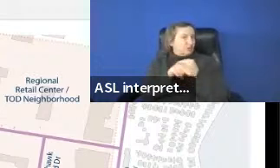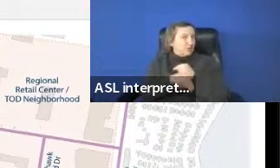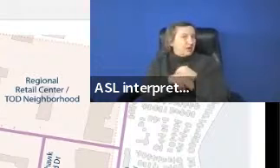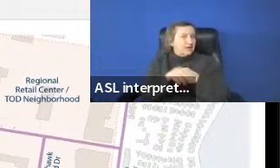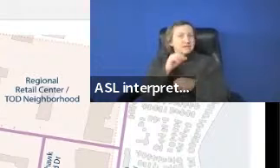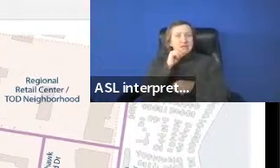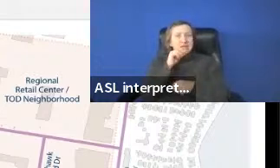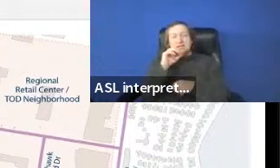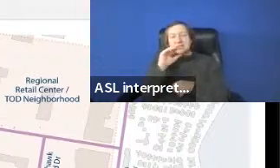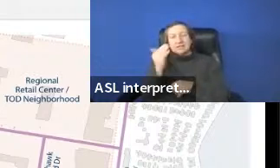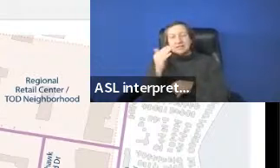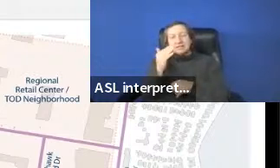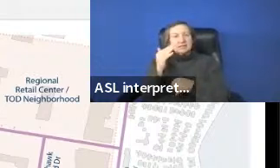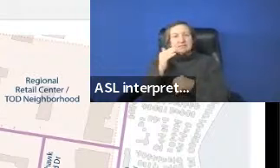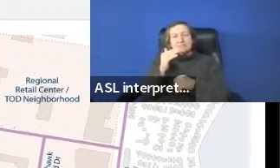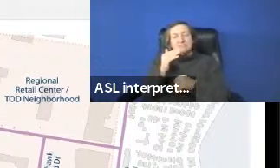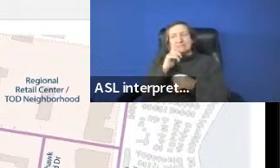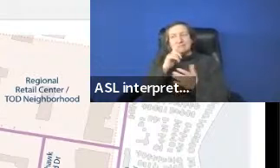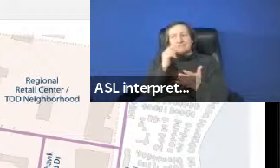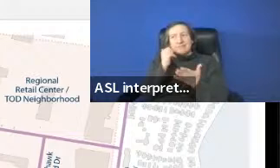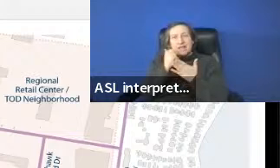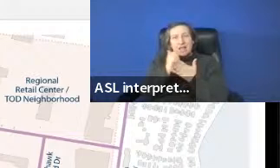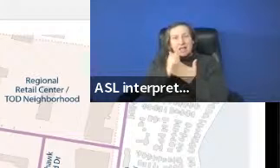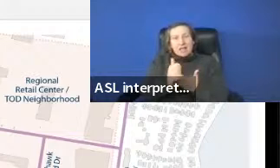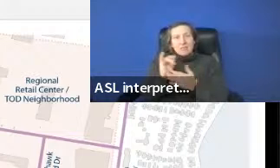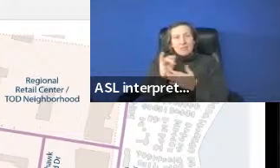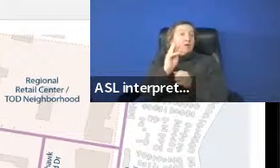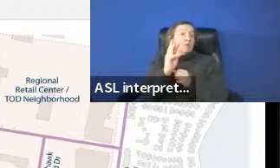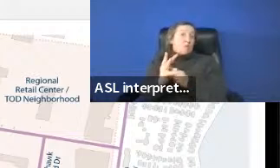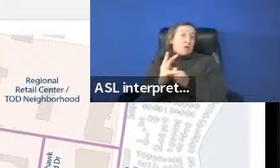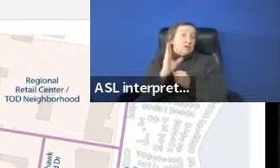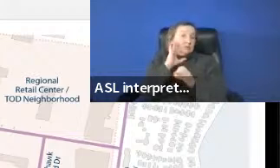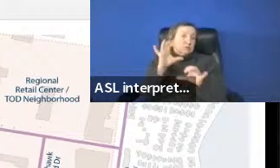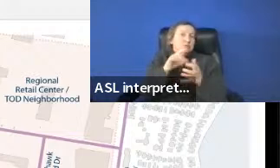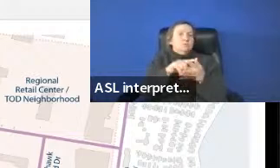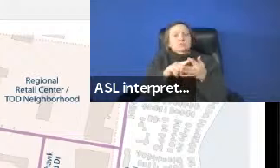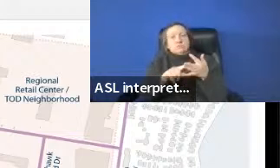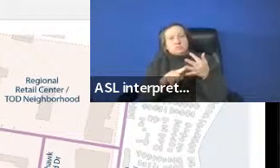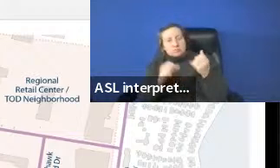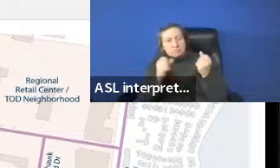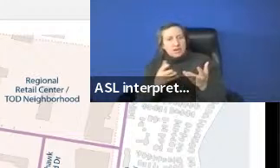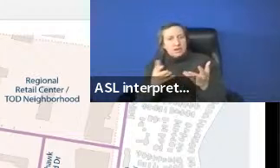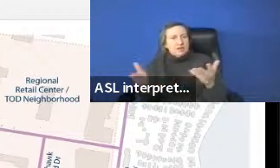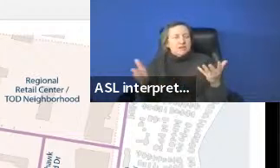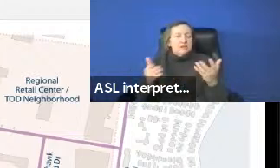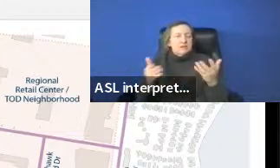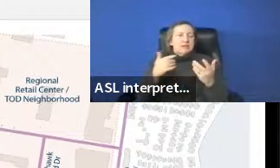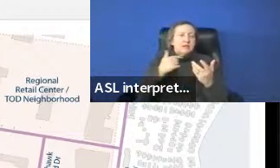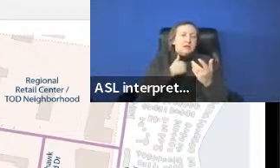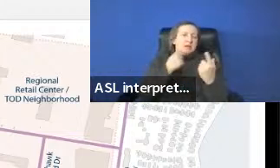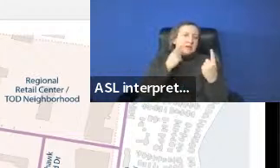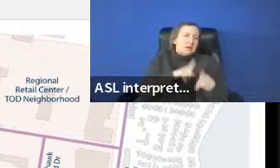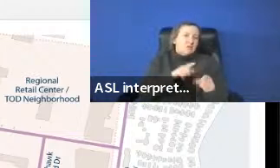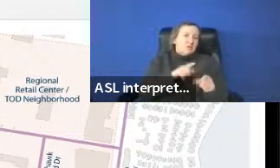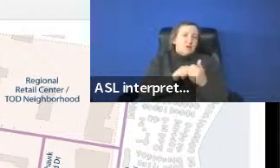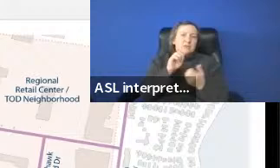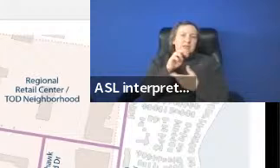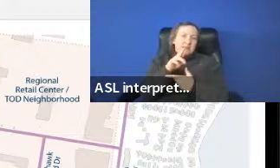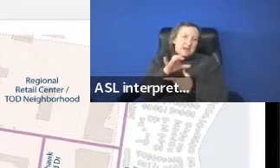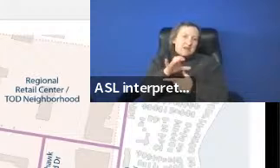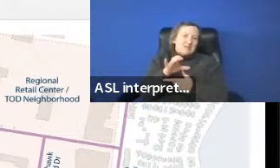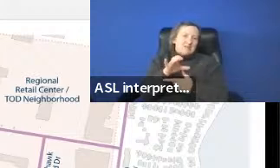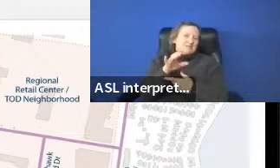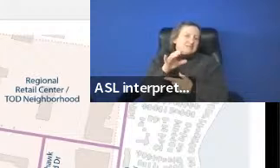seem to do a great many things that the west arterial bridge would do. So I'm with Eric. I think this